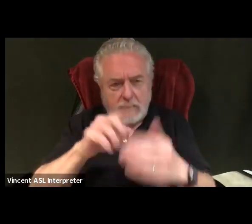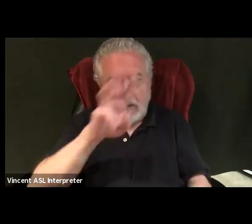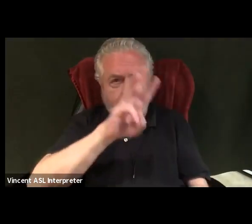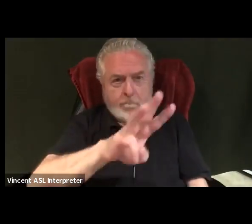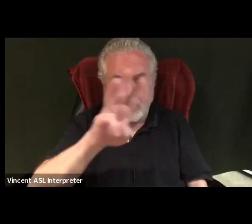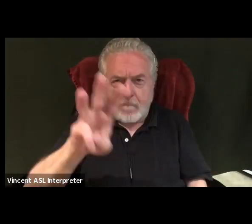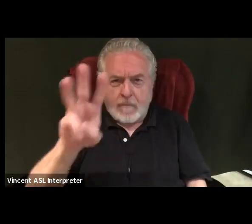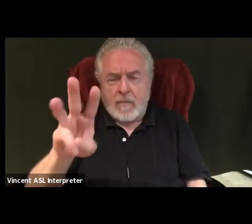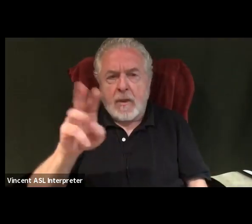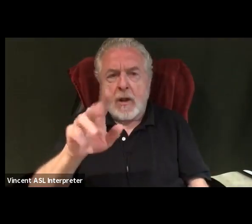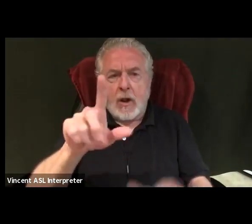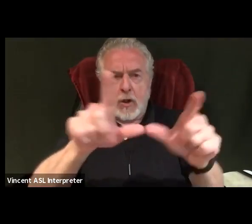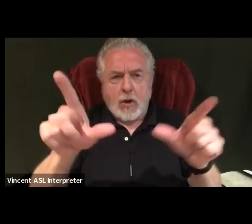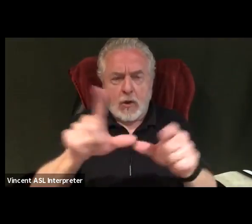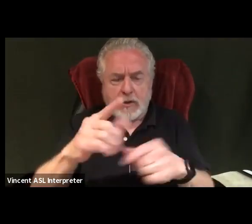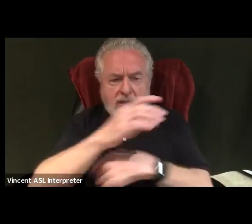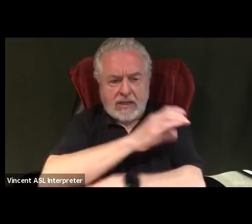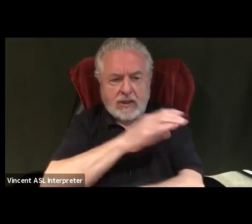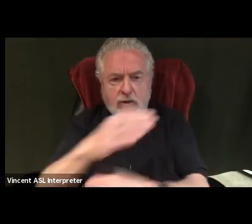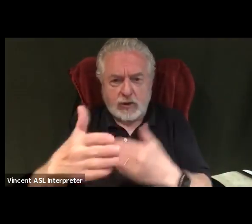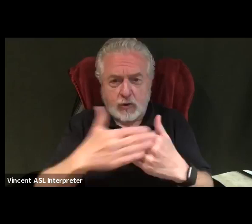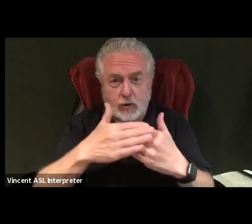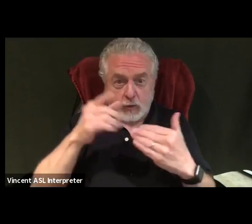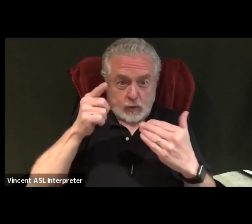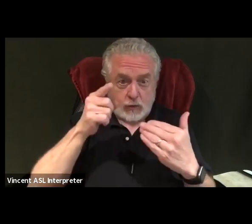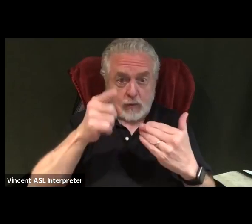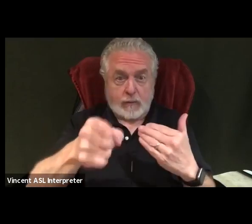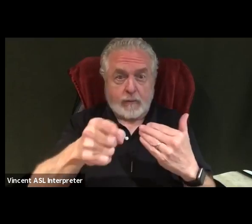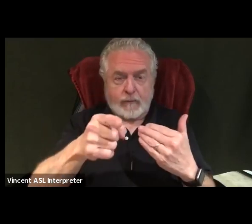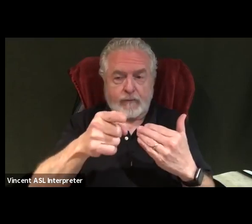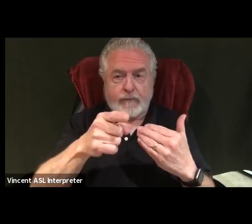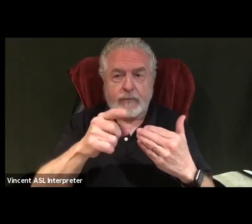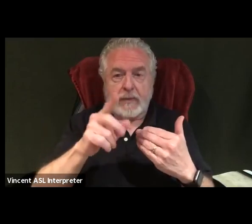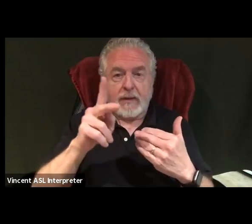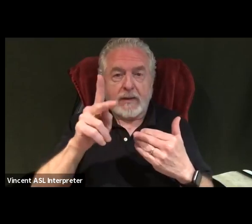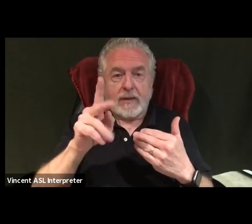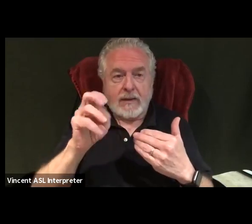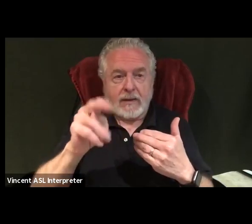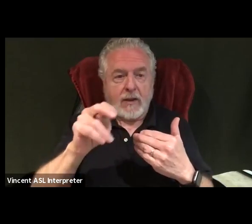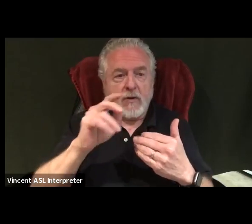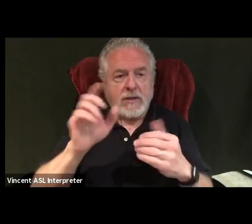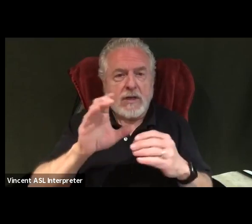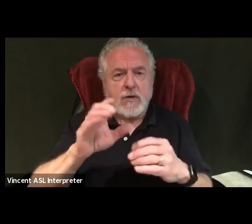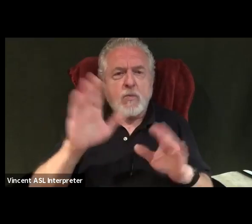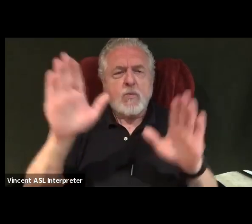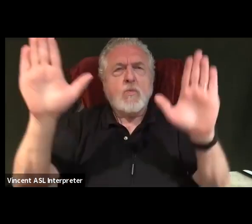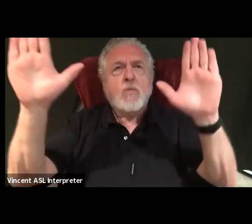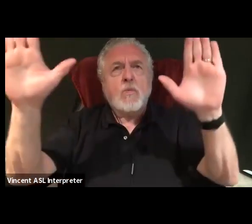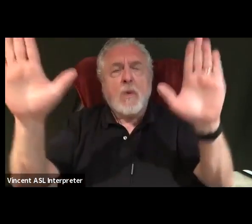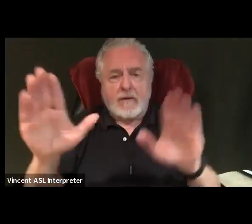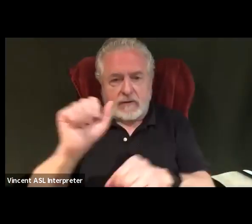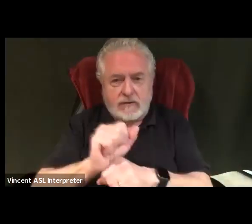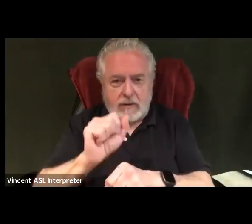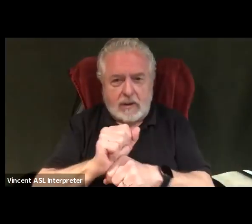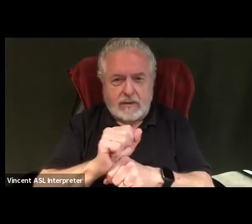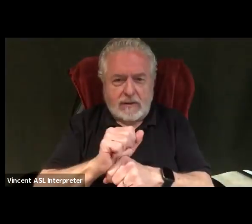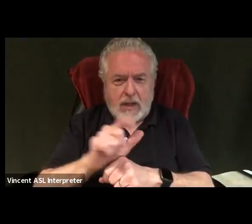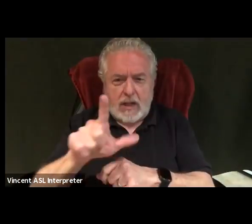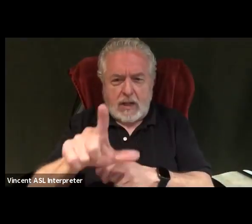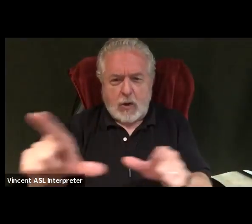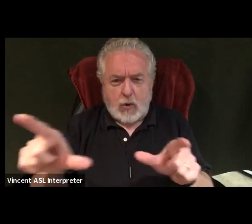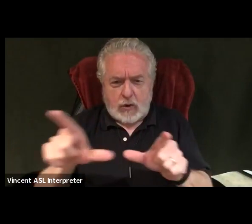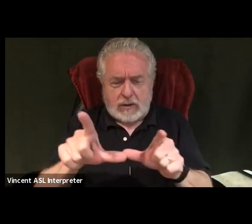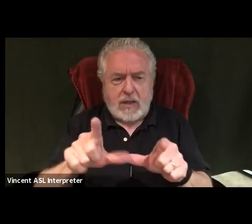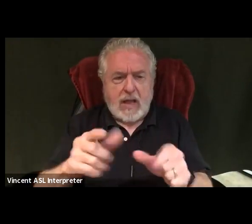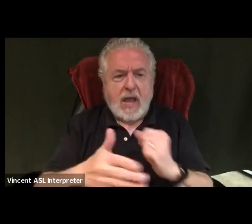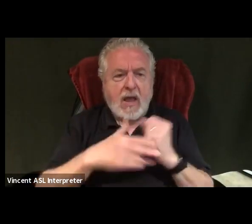for the location of the clinic nearest you. Ken Tassif, who has done a wonderful job handling logistics as well as